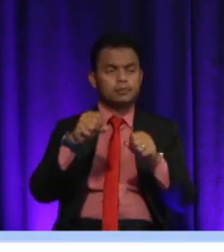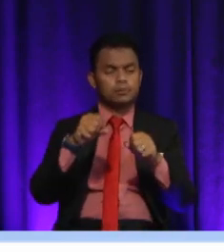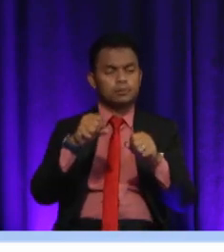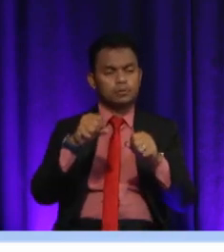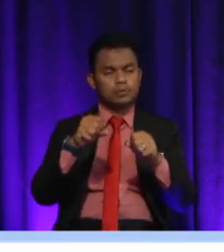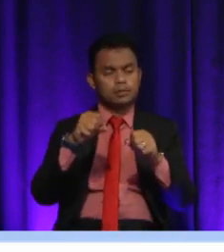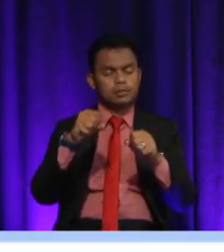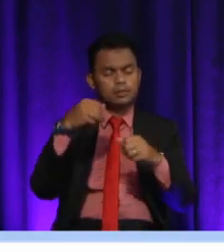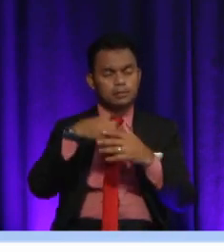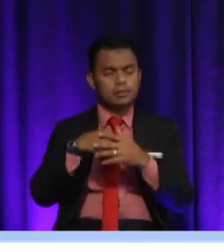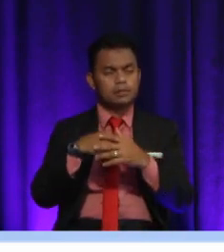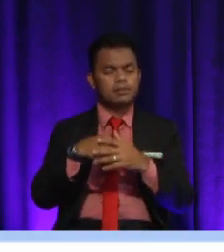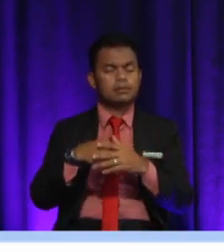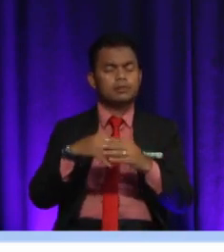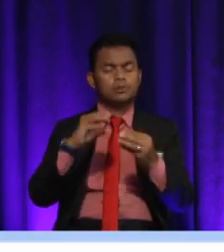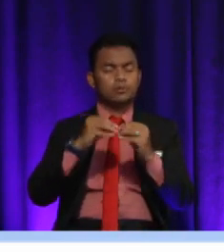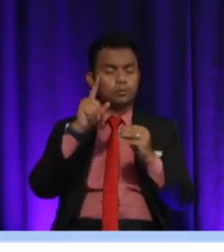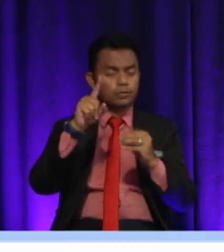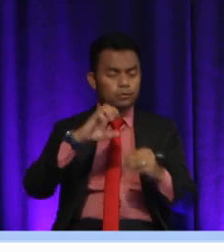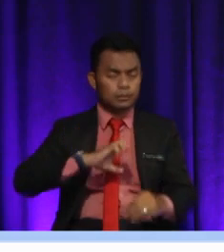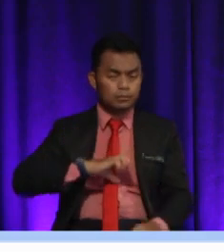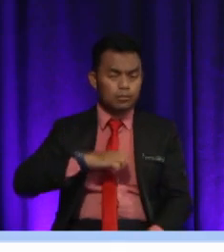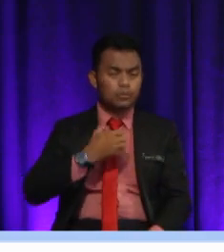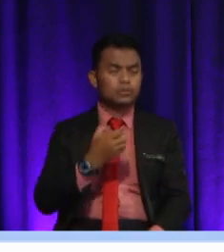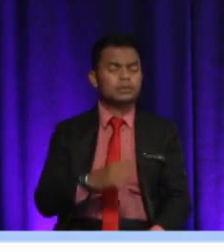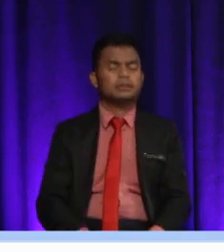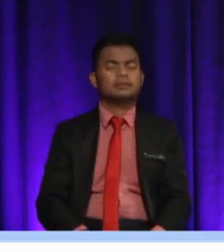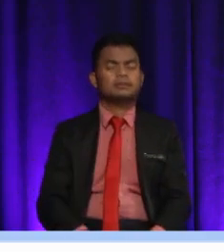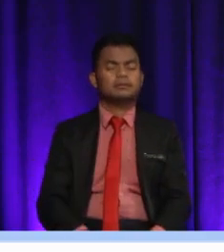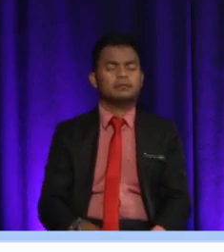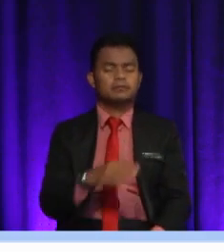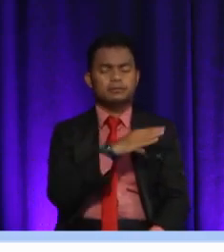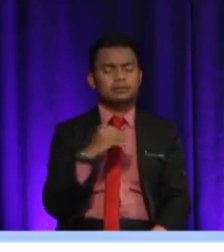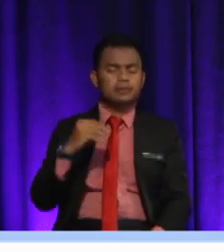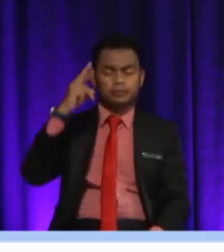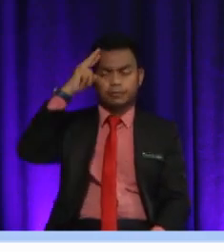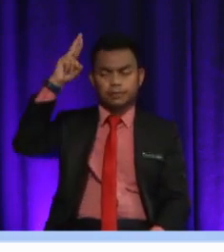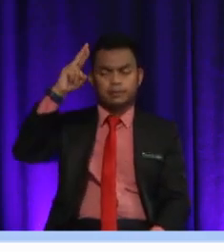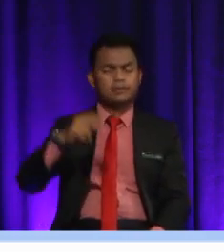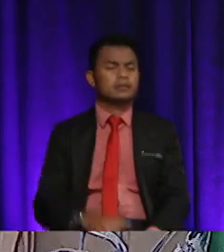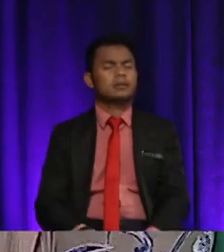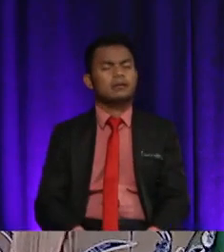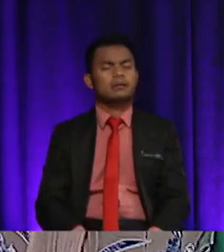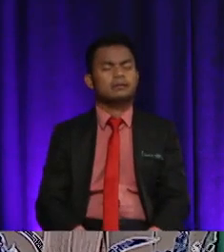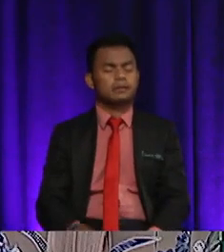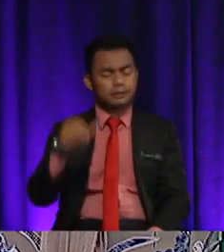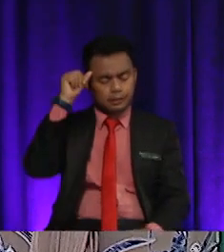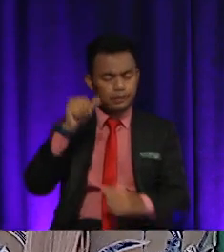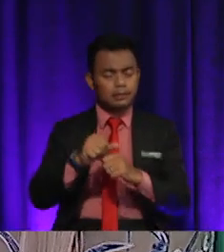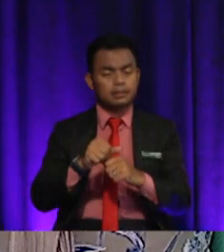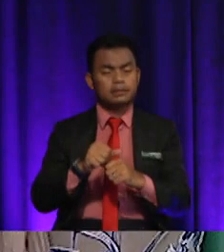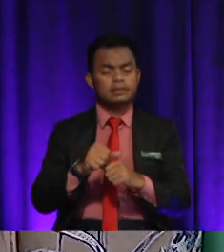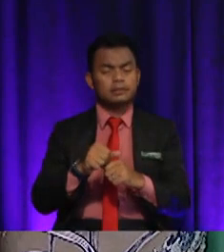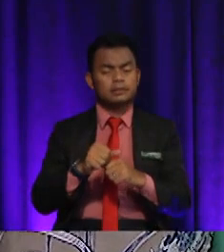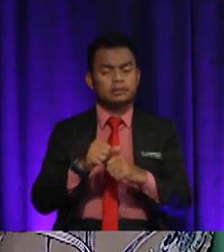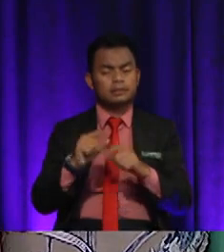most importantly, emotions, and her photos become more realistic. So yeah, the answer is D. And then we have